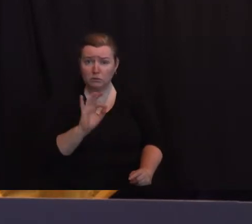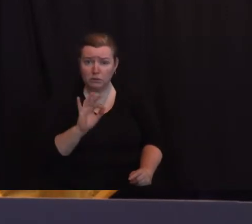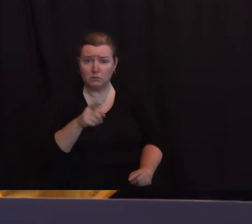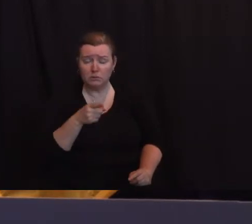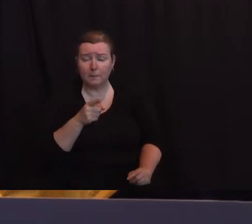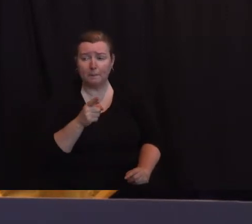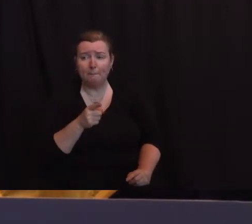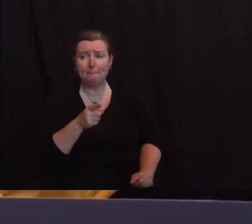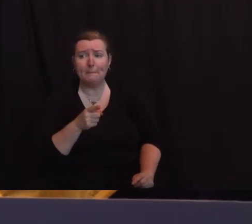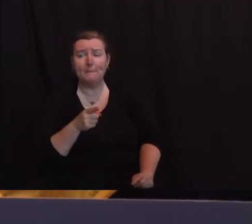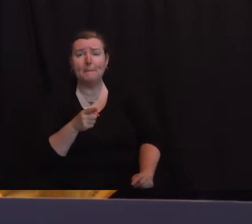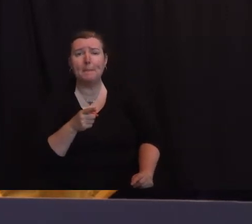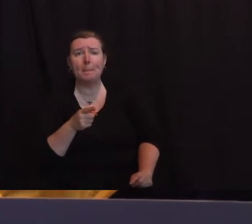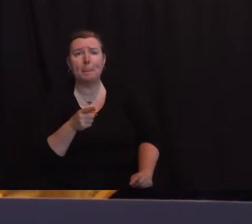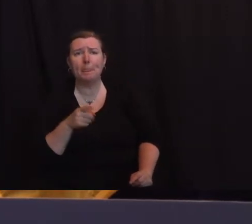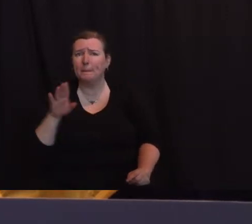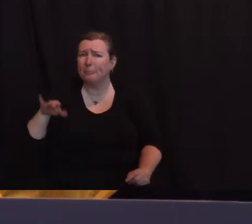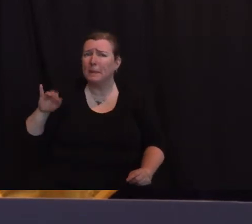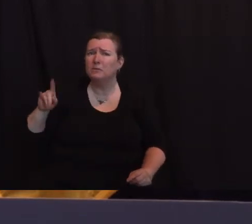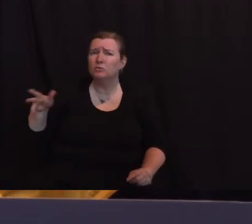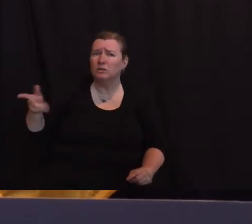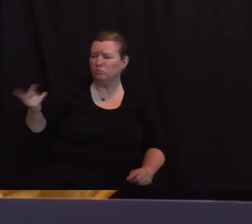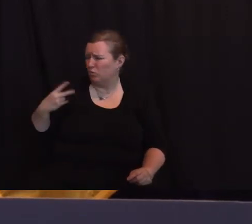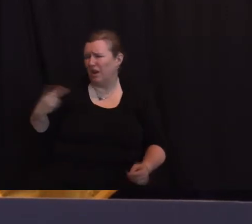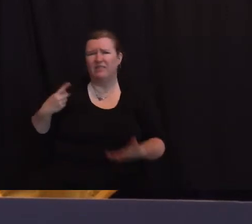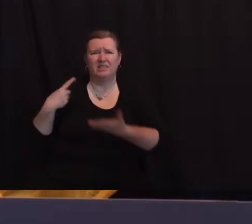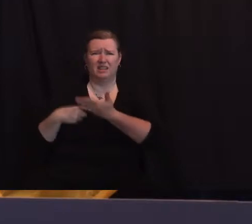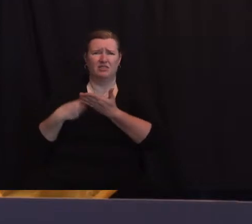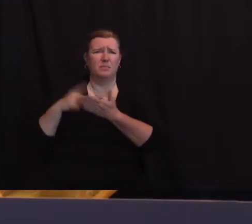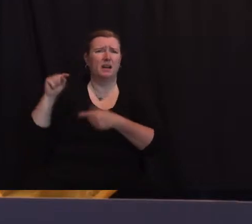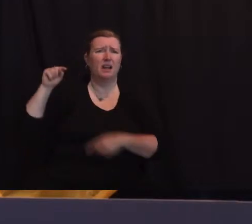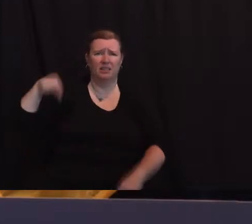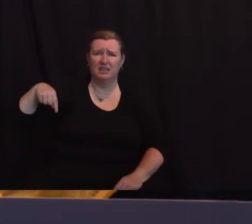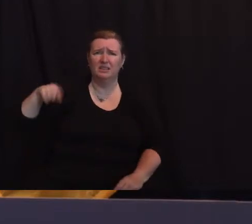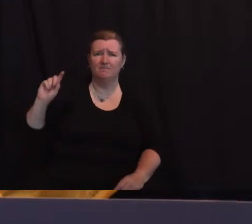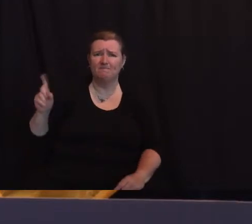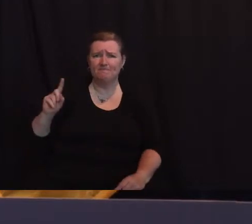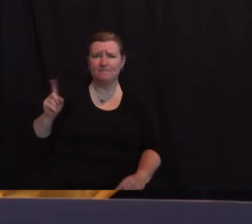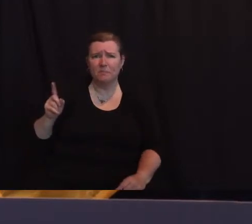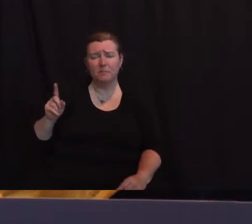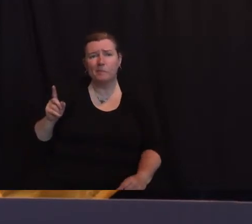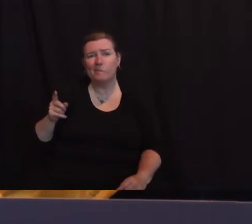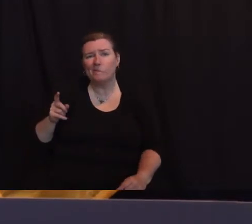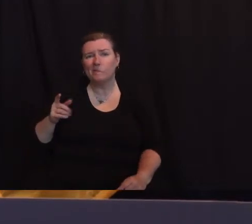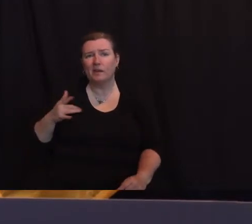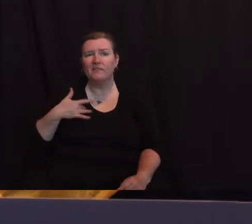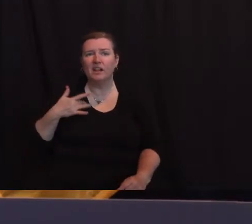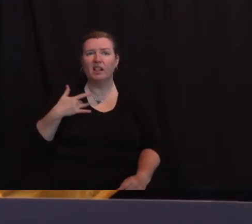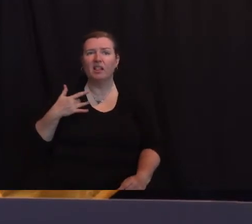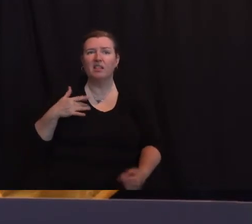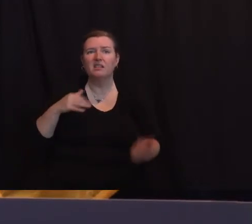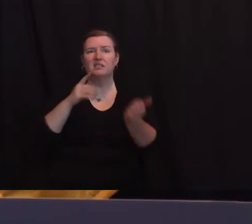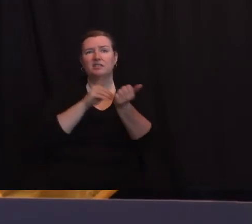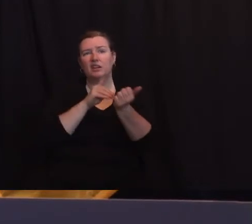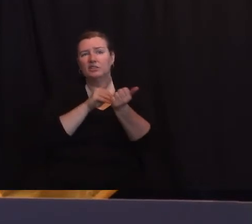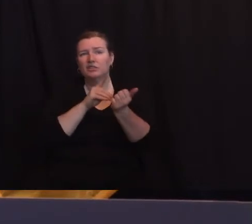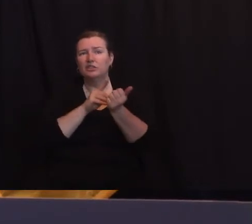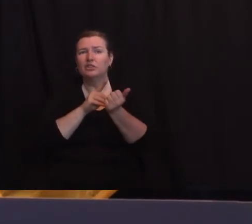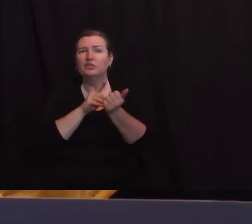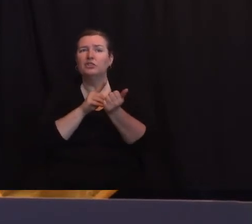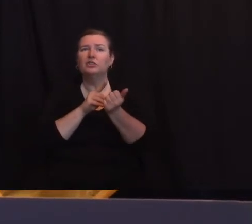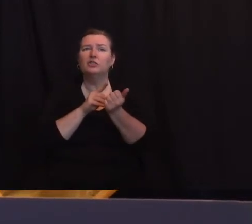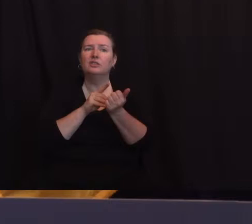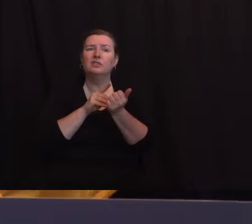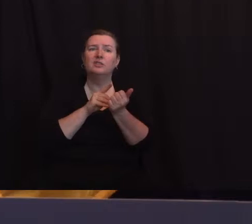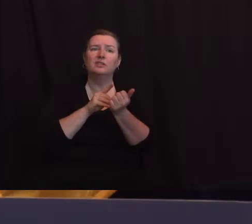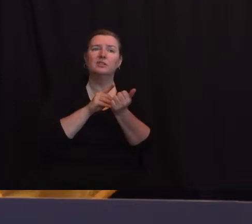earlier, but Judy, you and I have talked about this. There was some sense in the medical community that the reason why the Delta